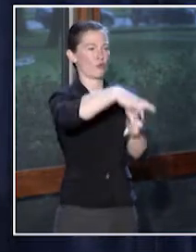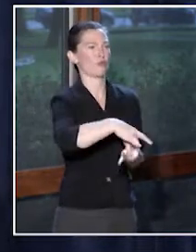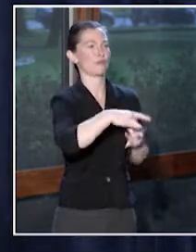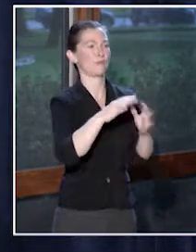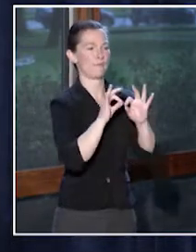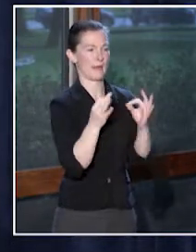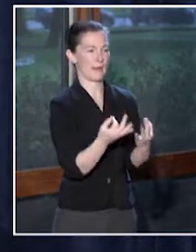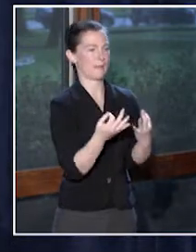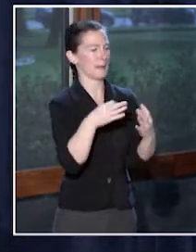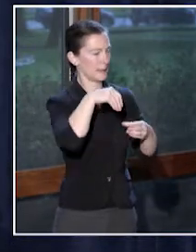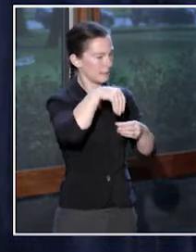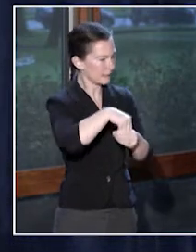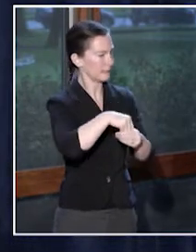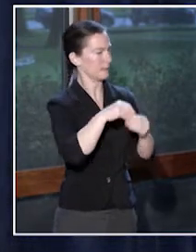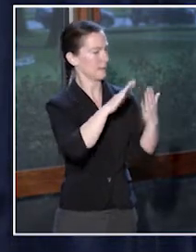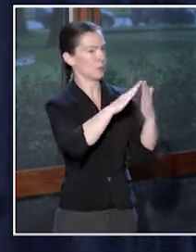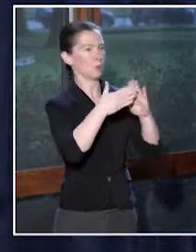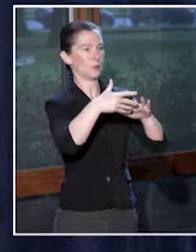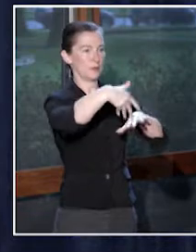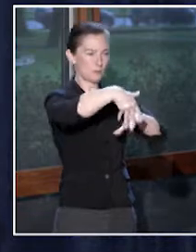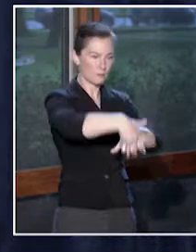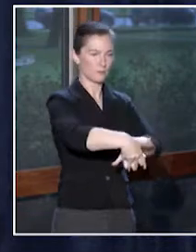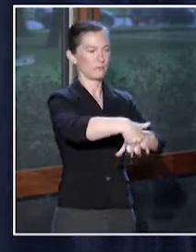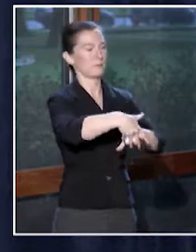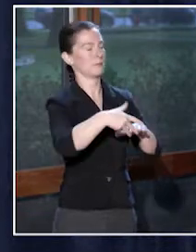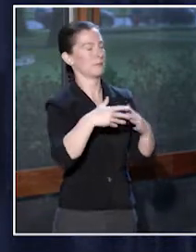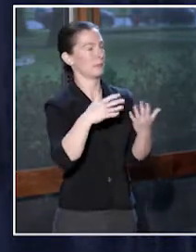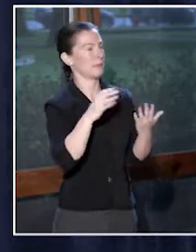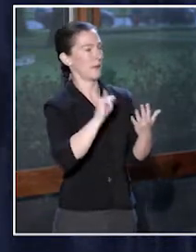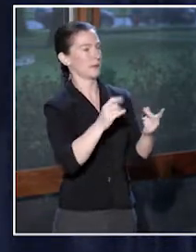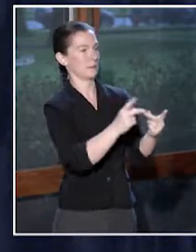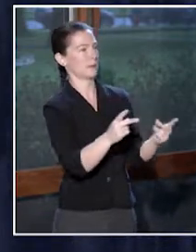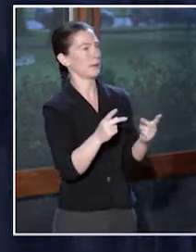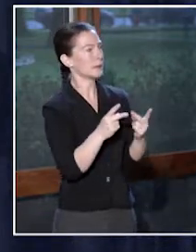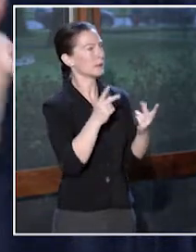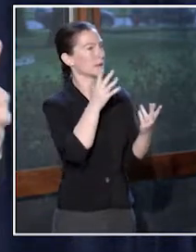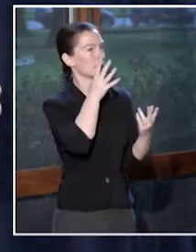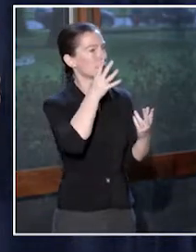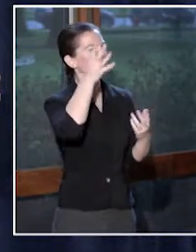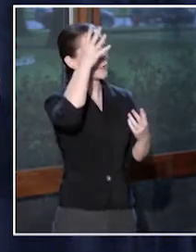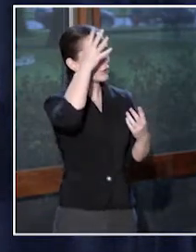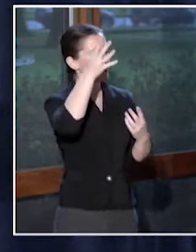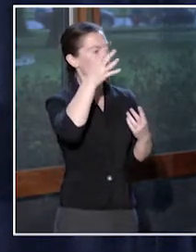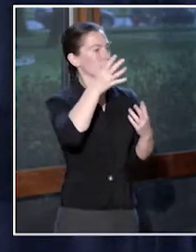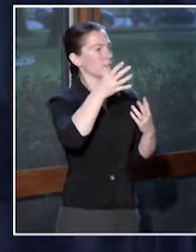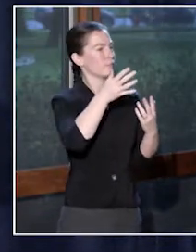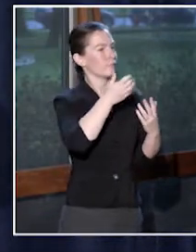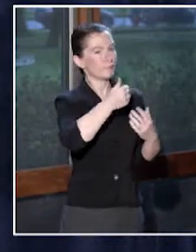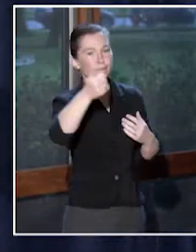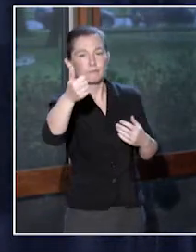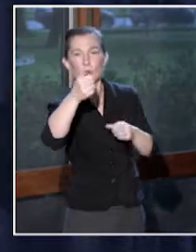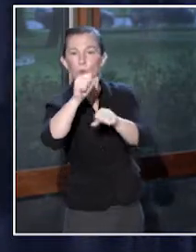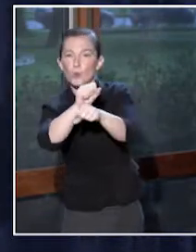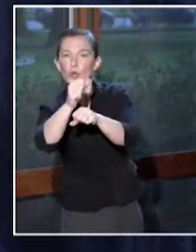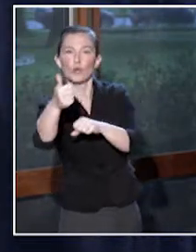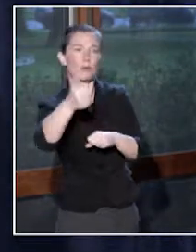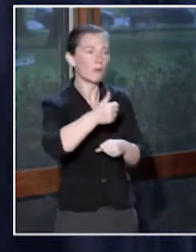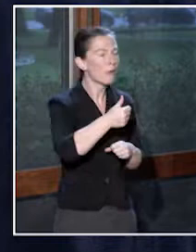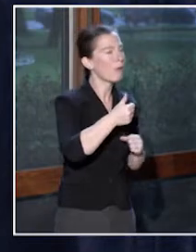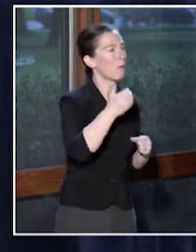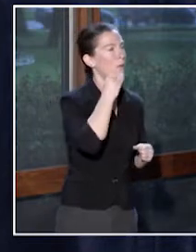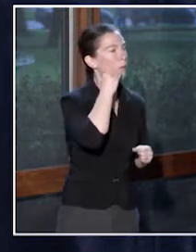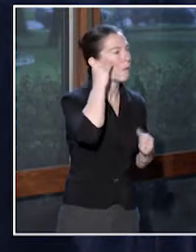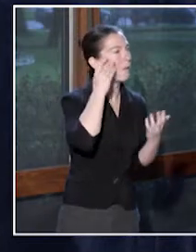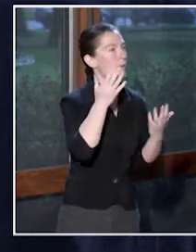the anchor that holds you there. It's the place from where parents go to work to help create